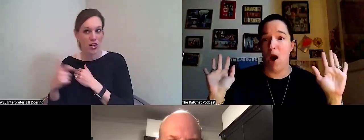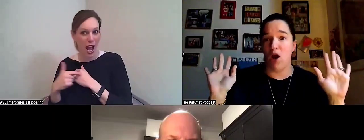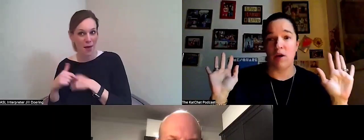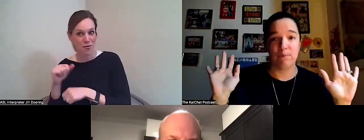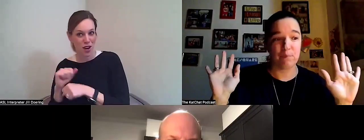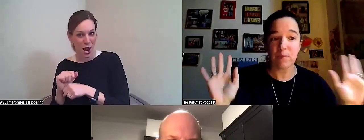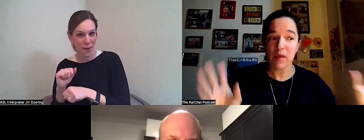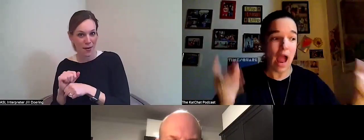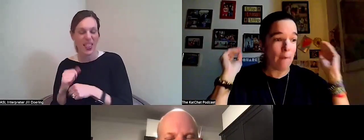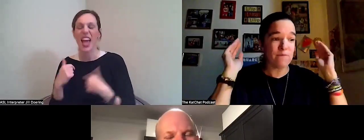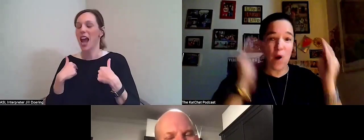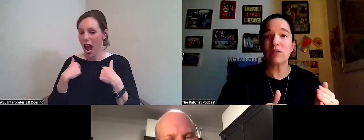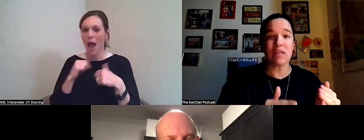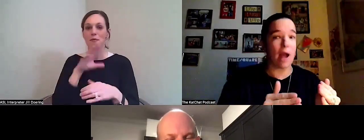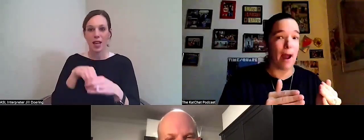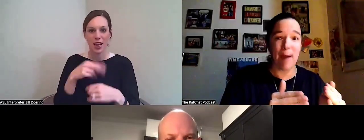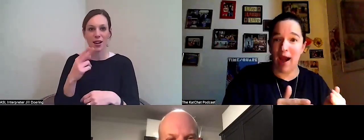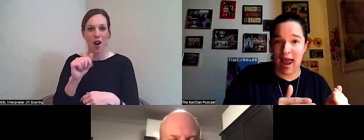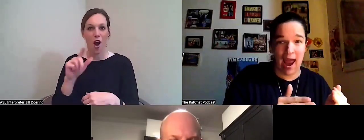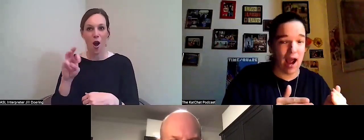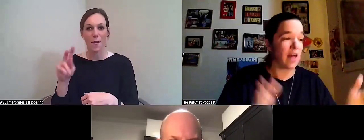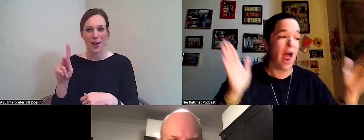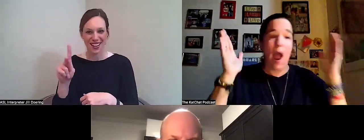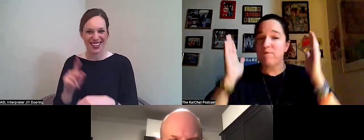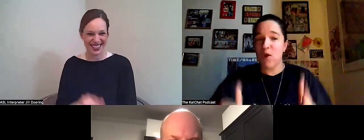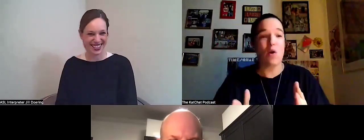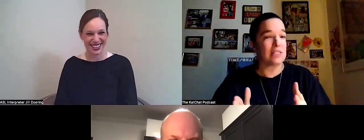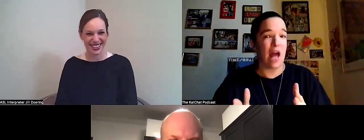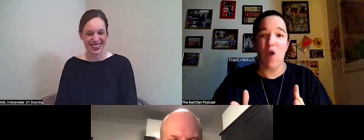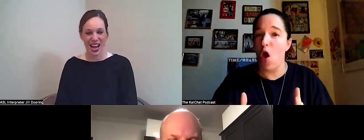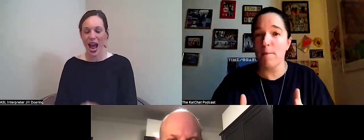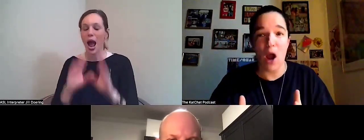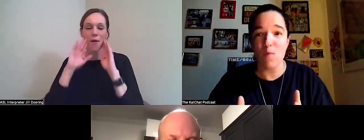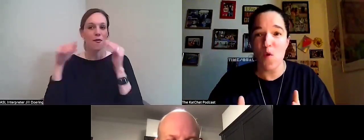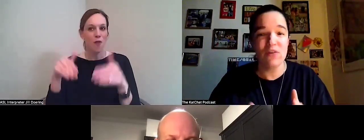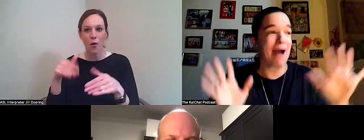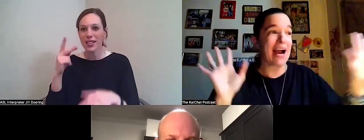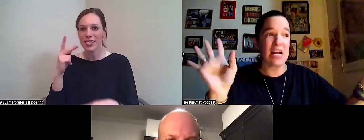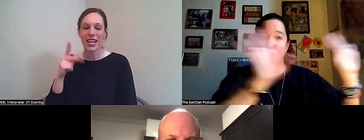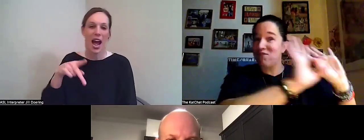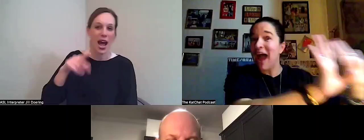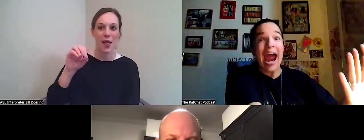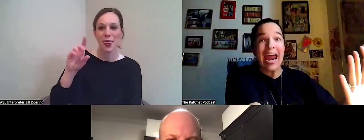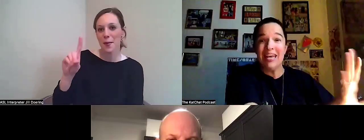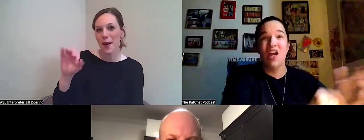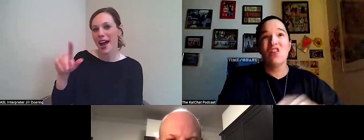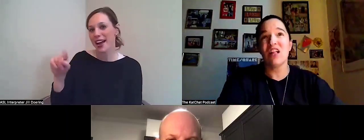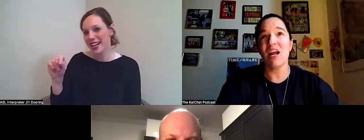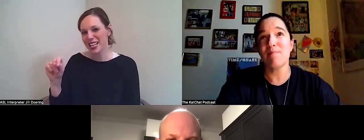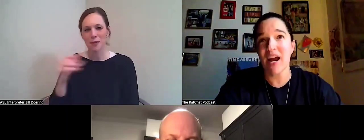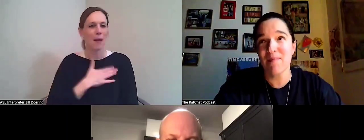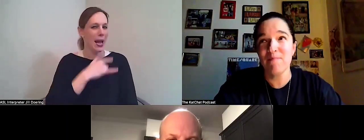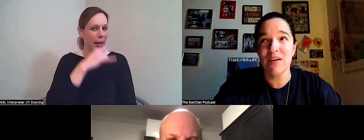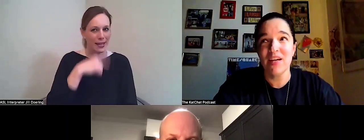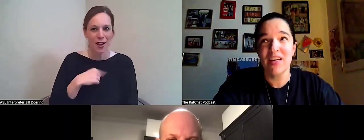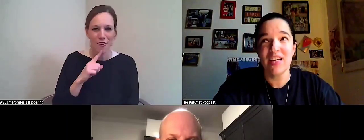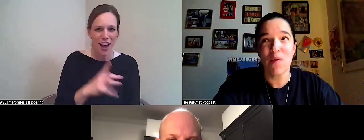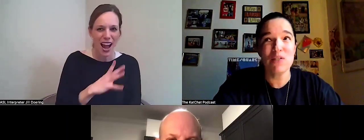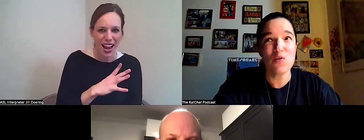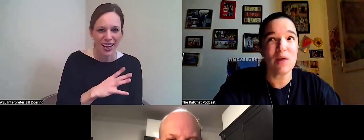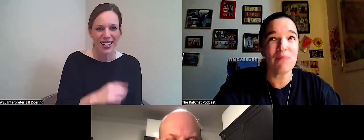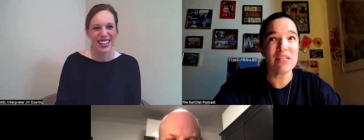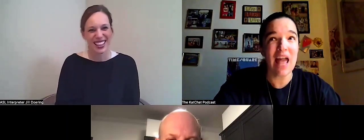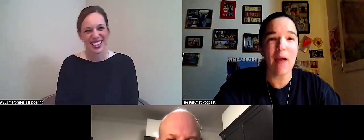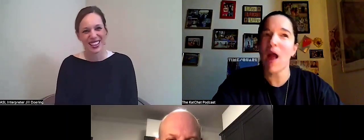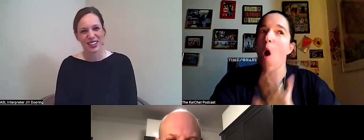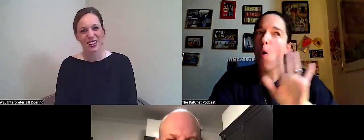a Hallmark. I'm Wow. focusing on my podcast. I'm focusing on the Hallmark movies. My kids are fine. Hey, man, can